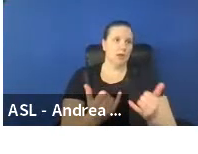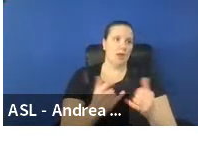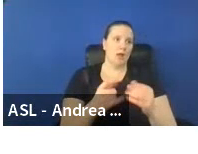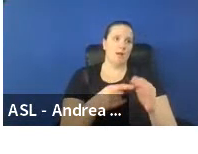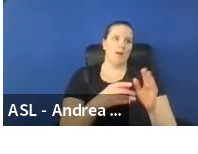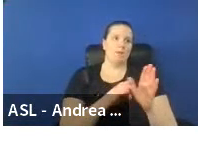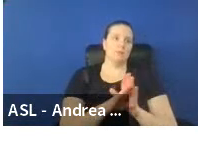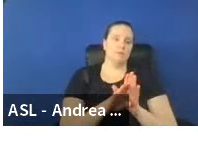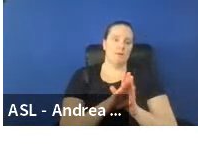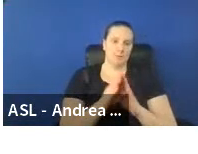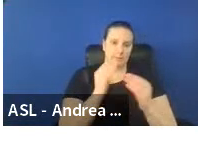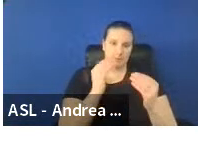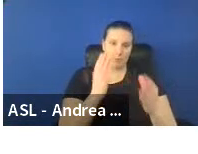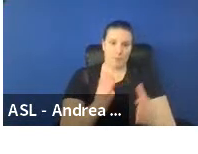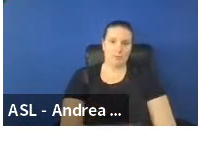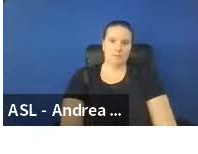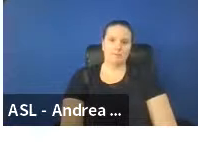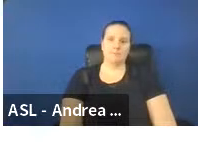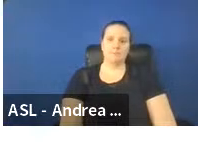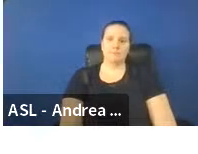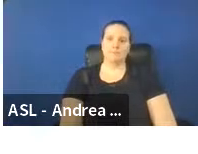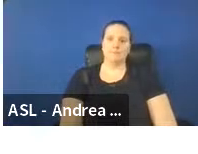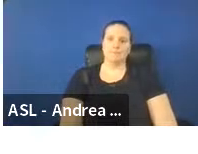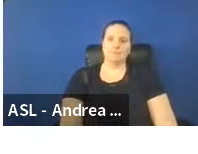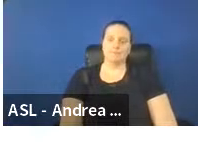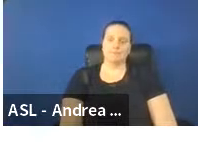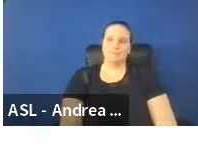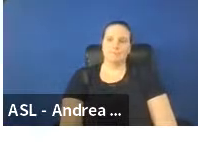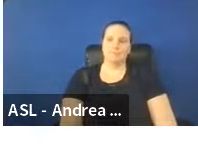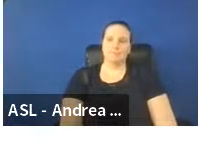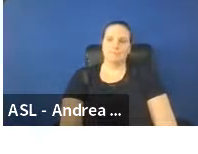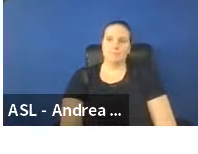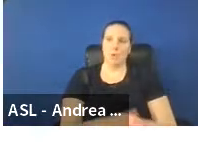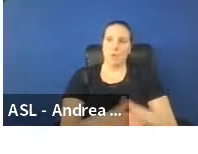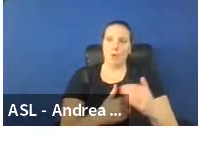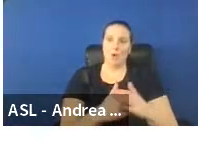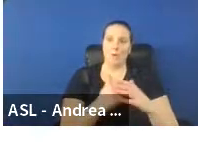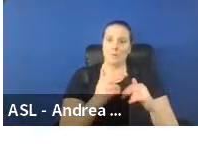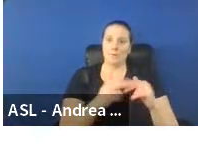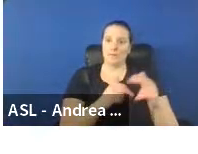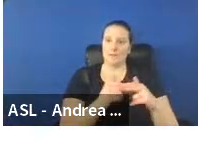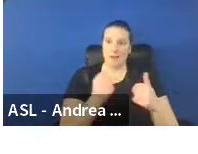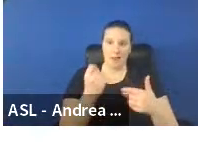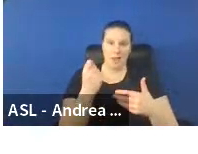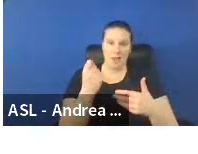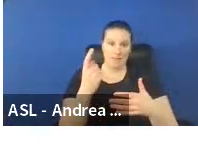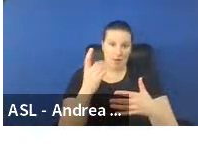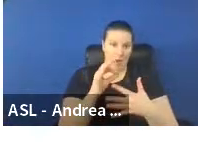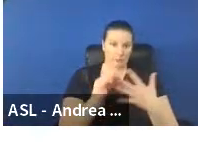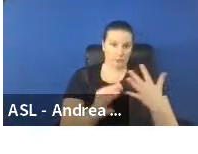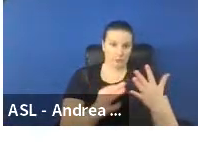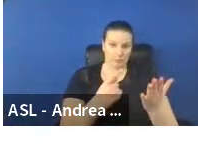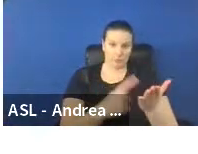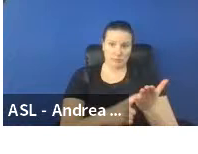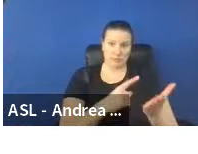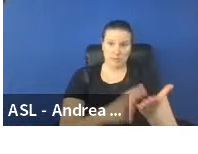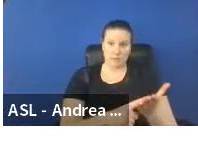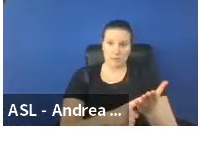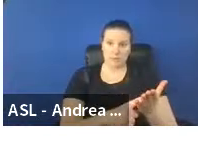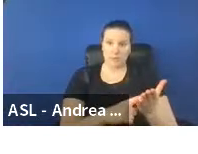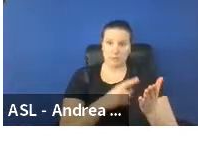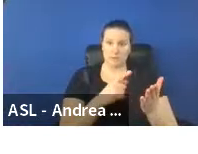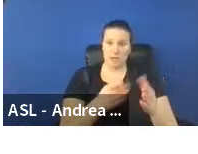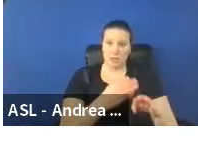developing. So first, all of the build options, so all 11 of those options that we discussed, they